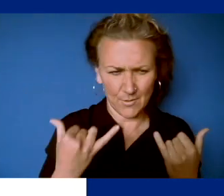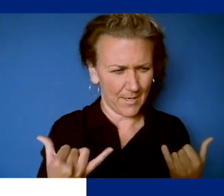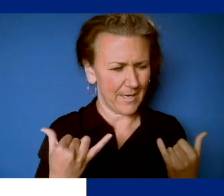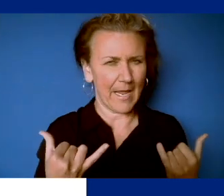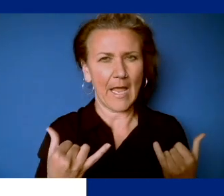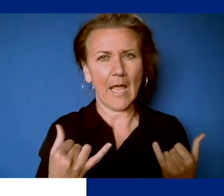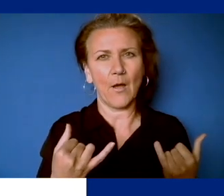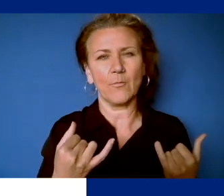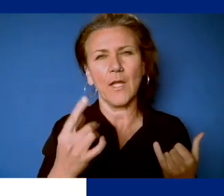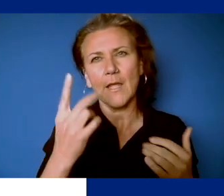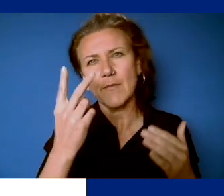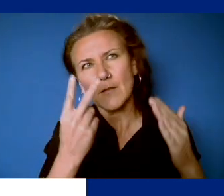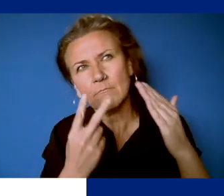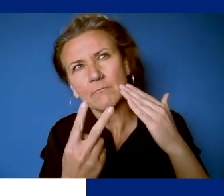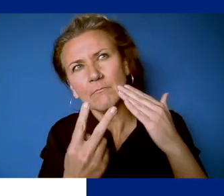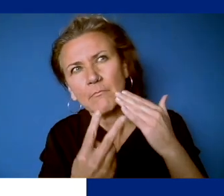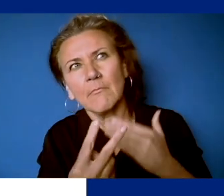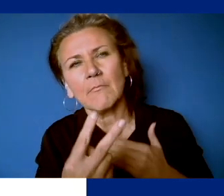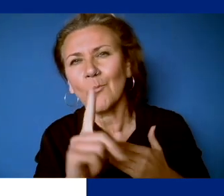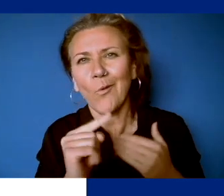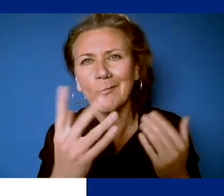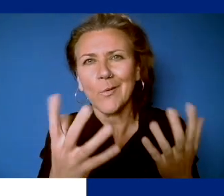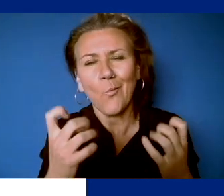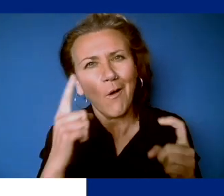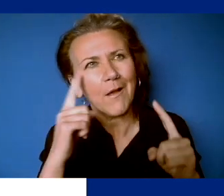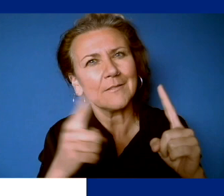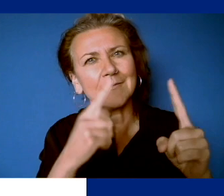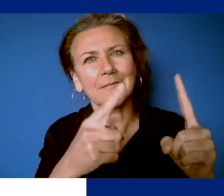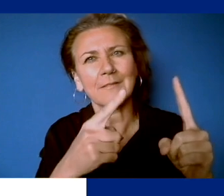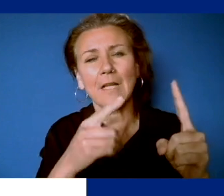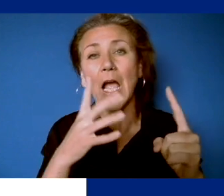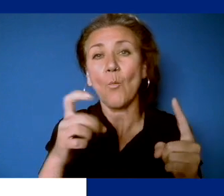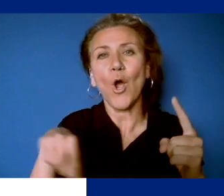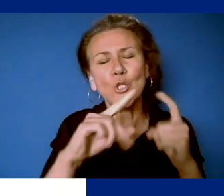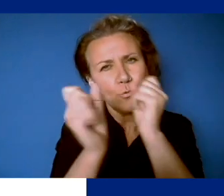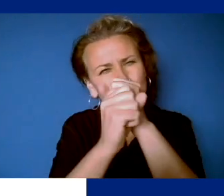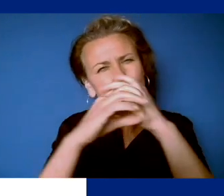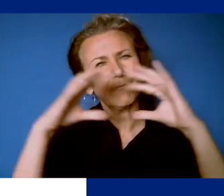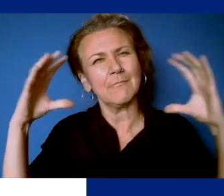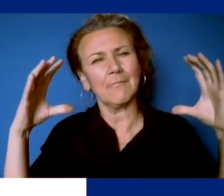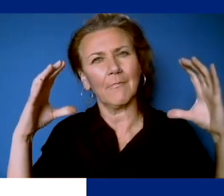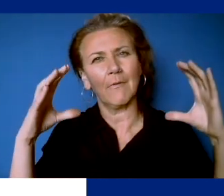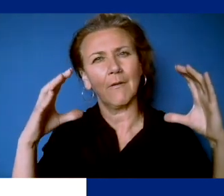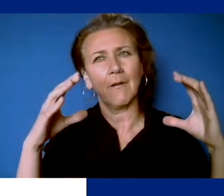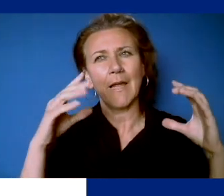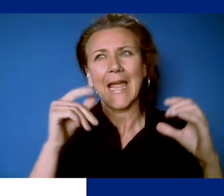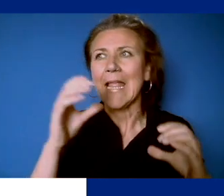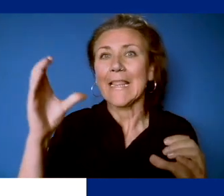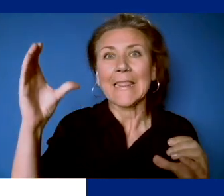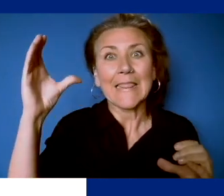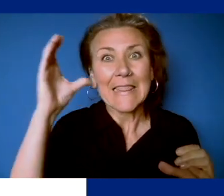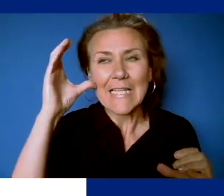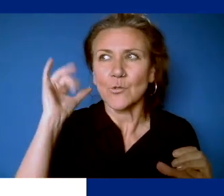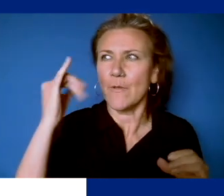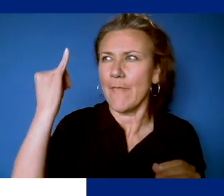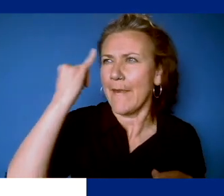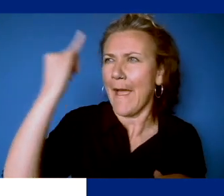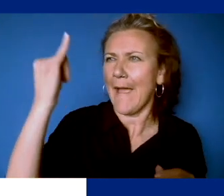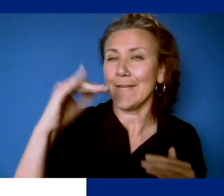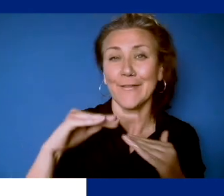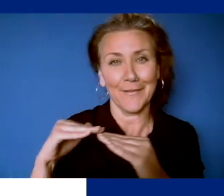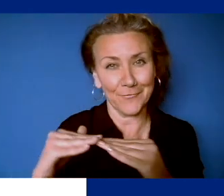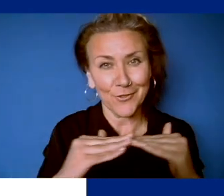are and where we want to be, more than ever, I want you to imagine and listen to the imagination